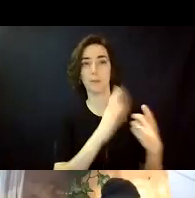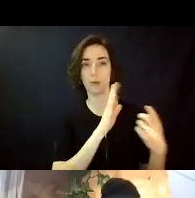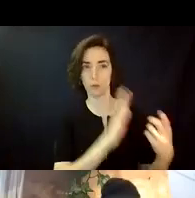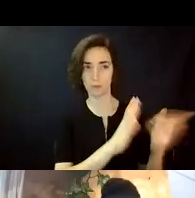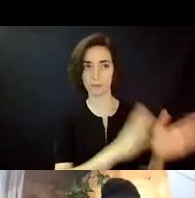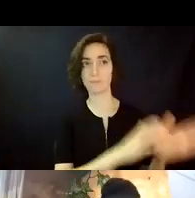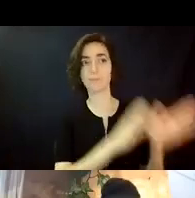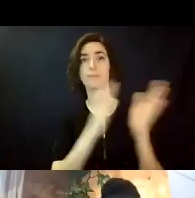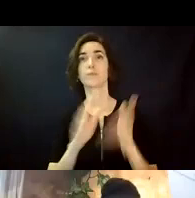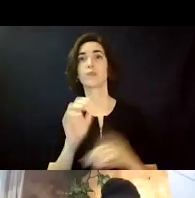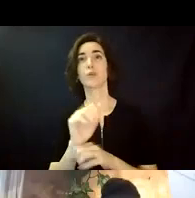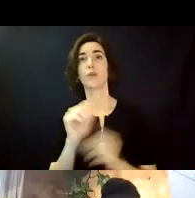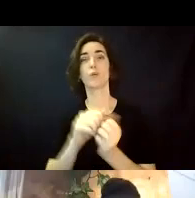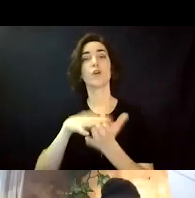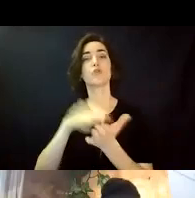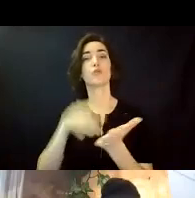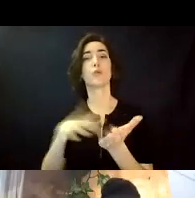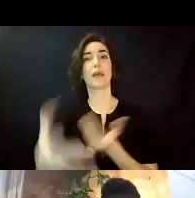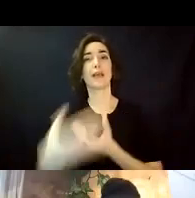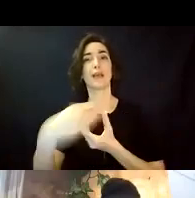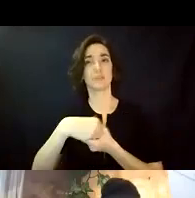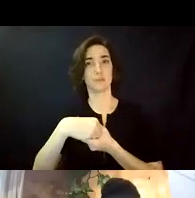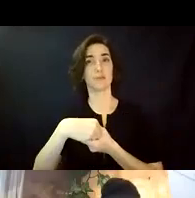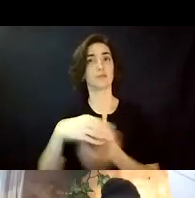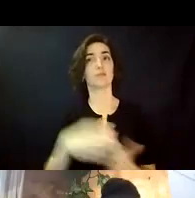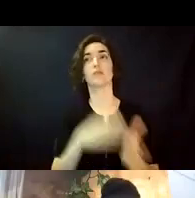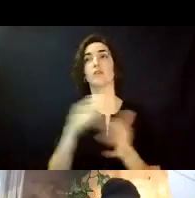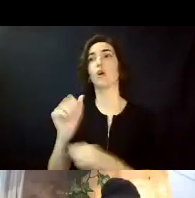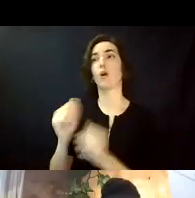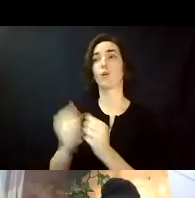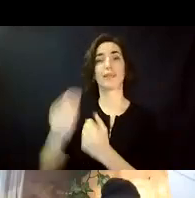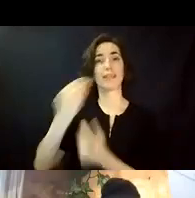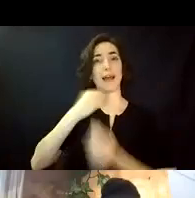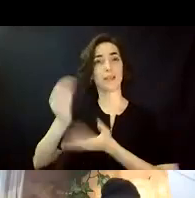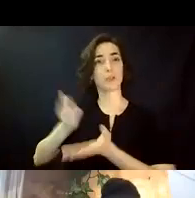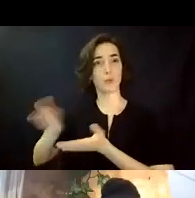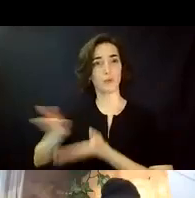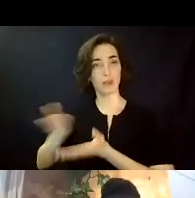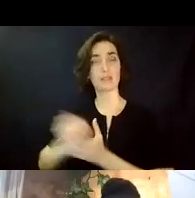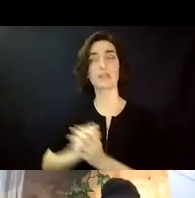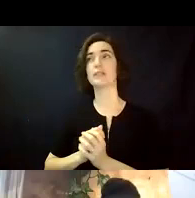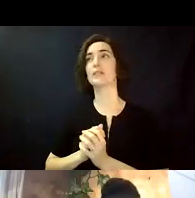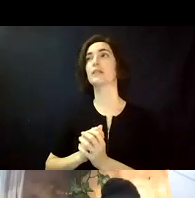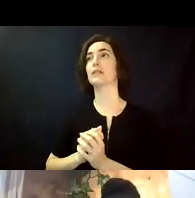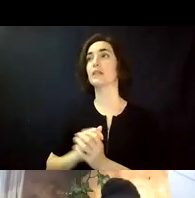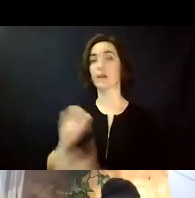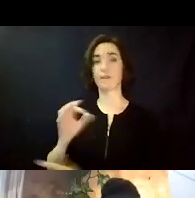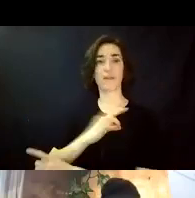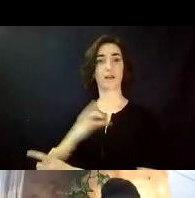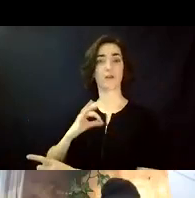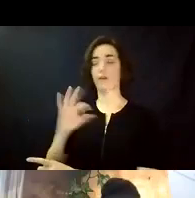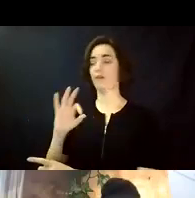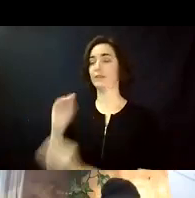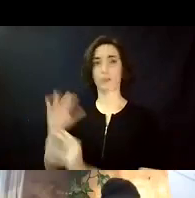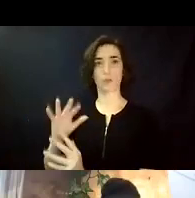with our student engagement. We've been working with dining services. We've been working with the faculty on campus